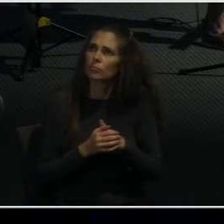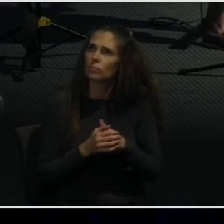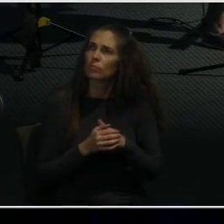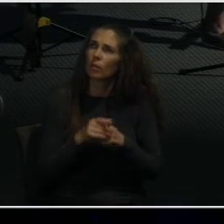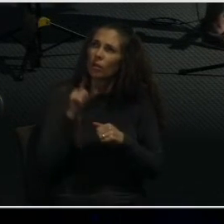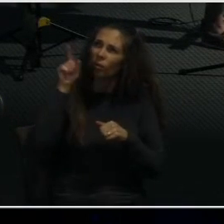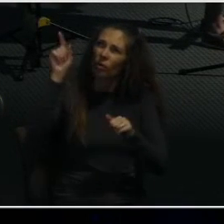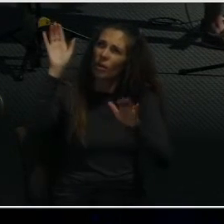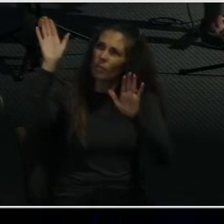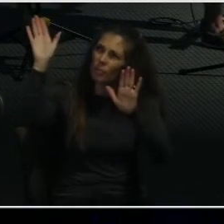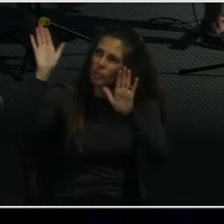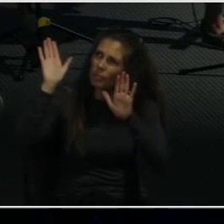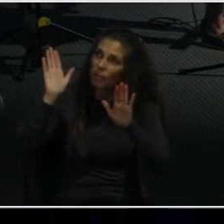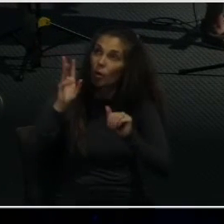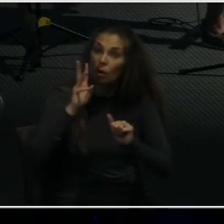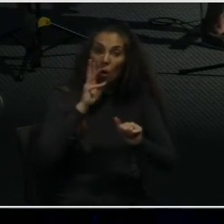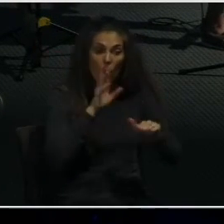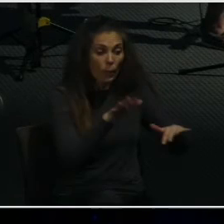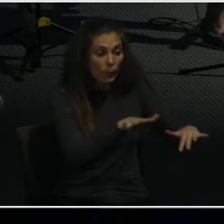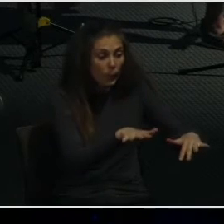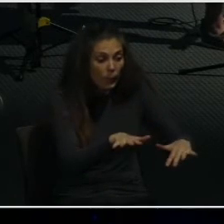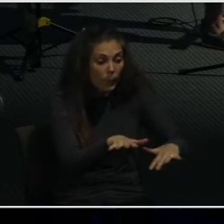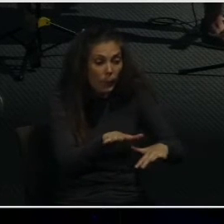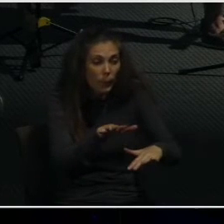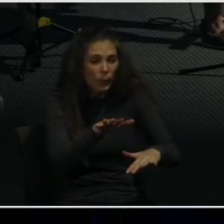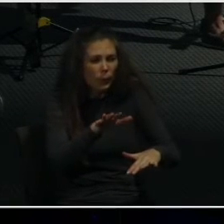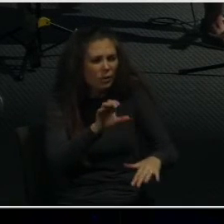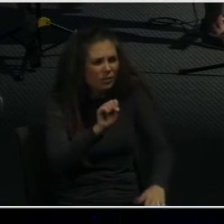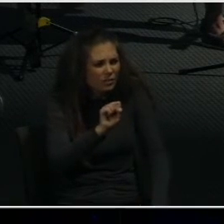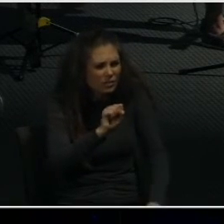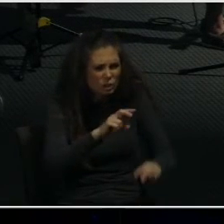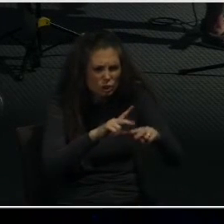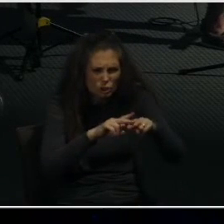sea water into fresh water.